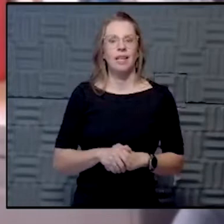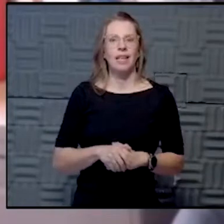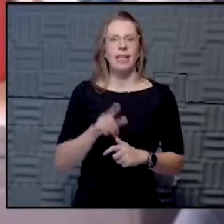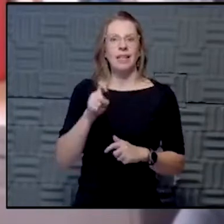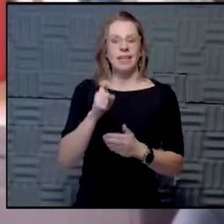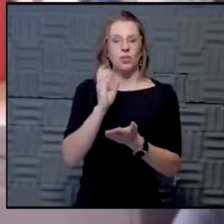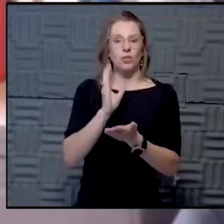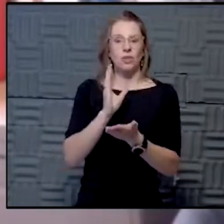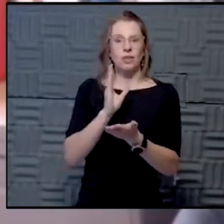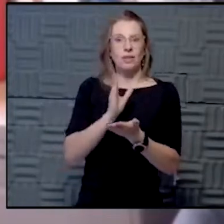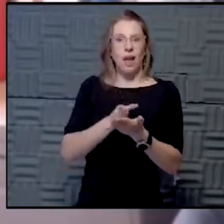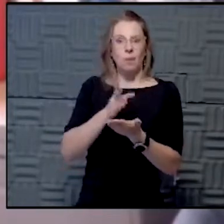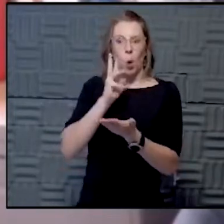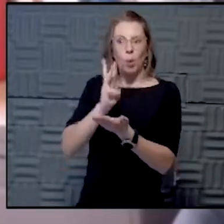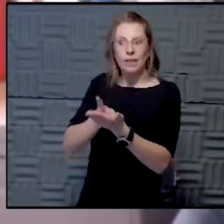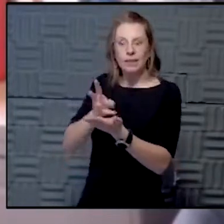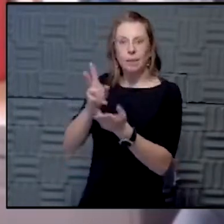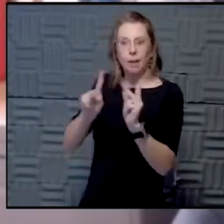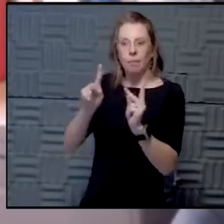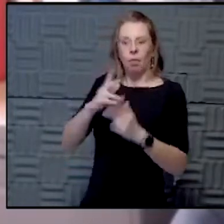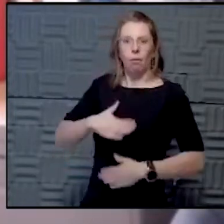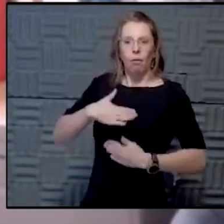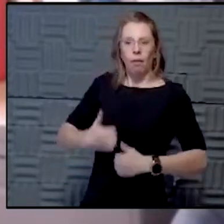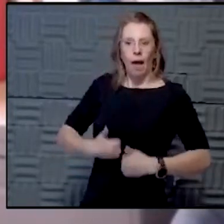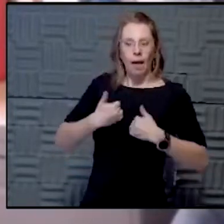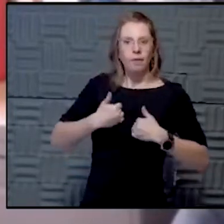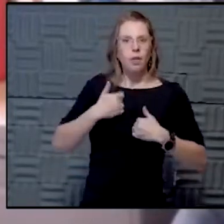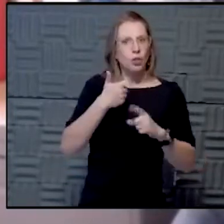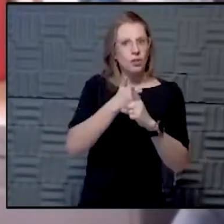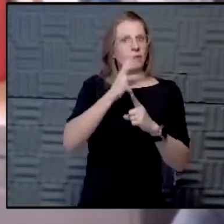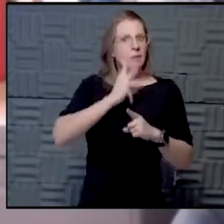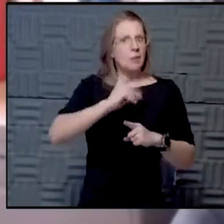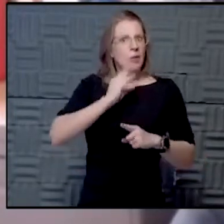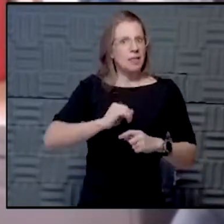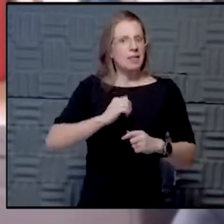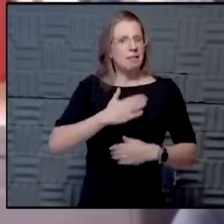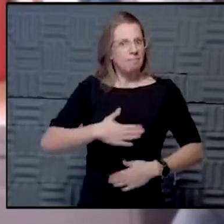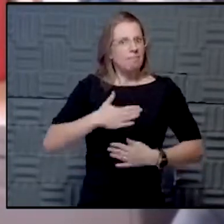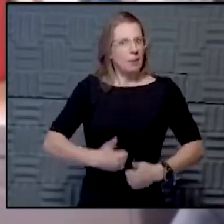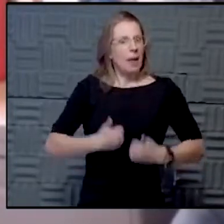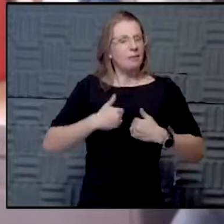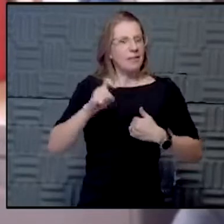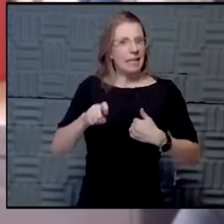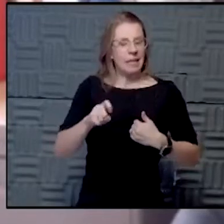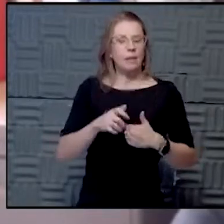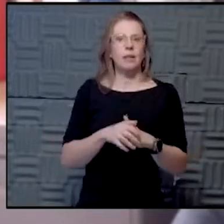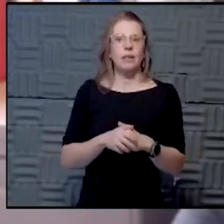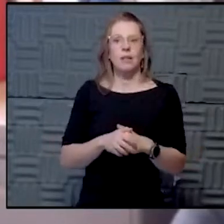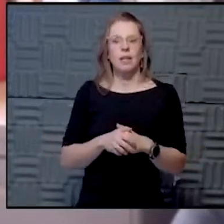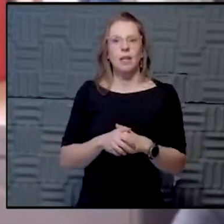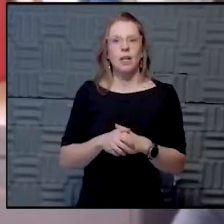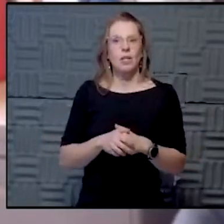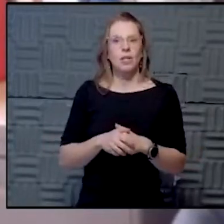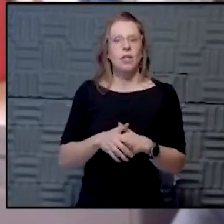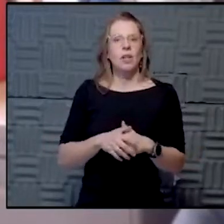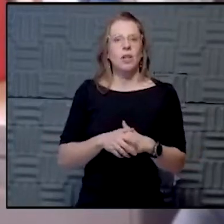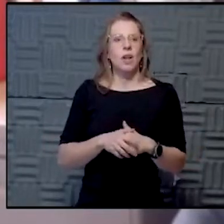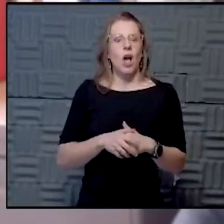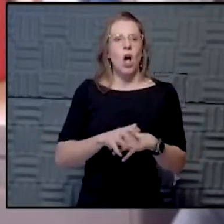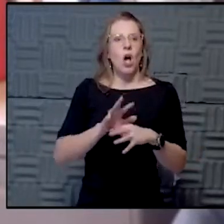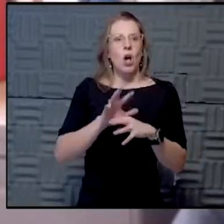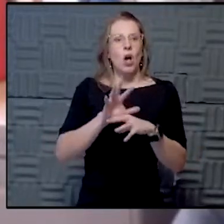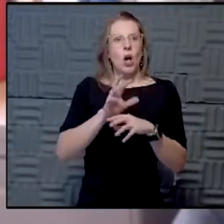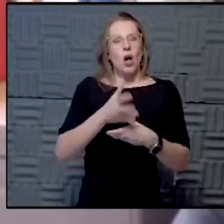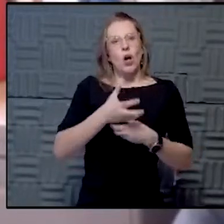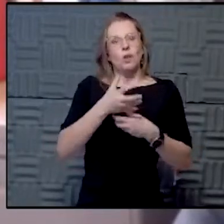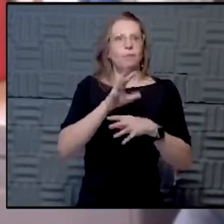and start experiencing it again. And those coping mechanisms that you build keep you from experiencing it fully. So